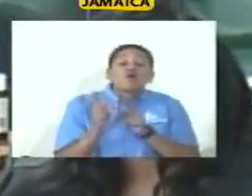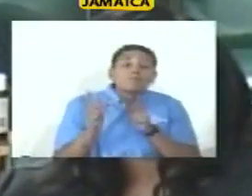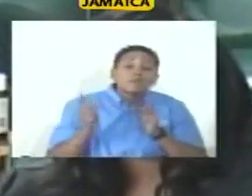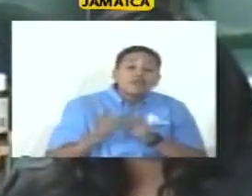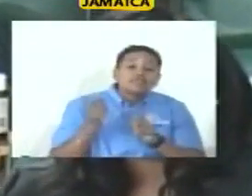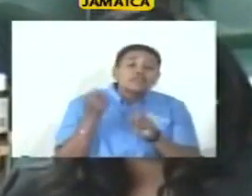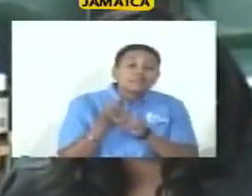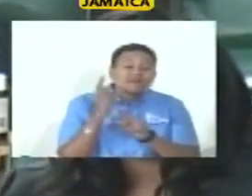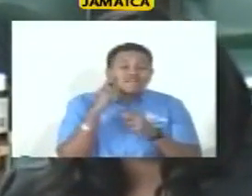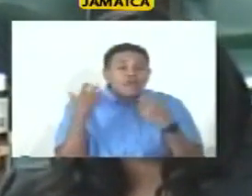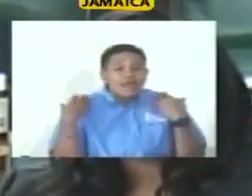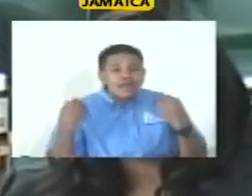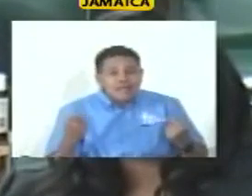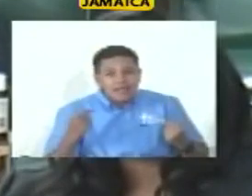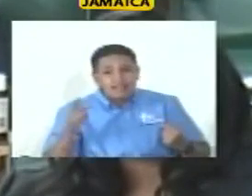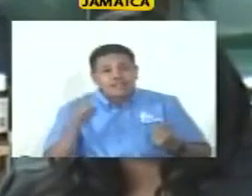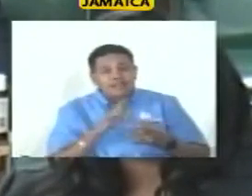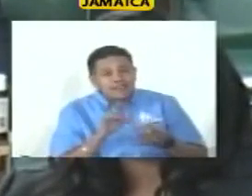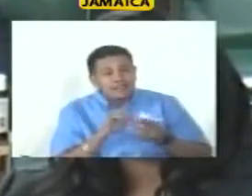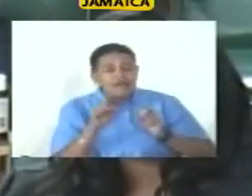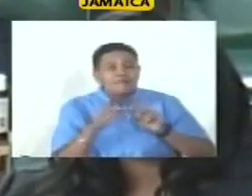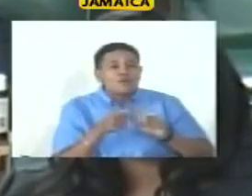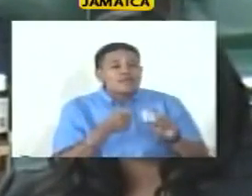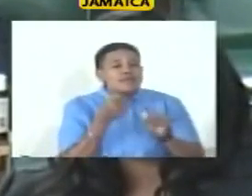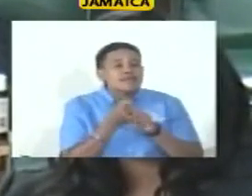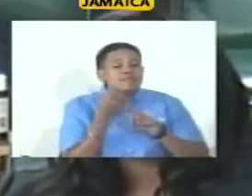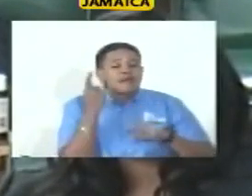health, the implications of,